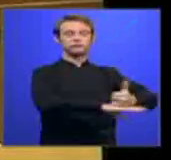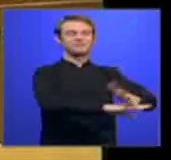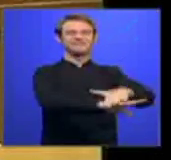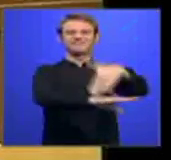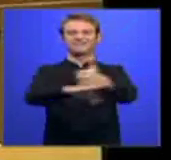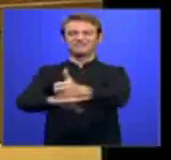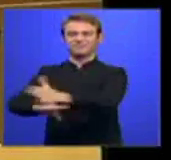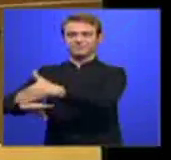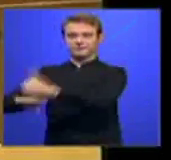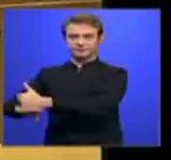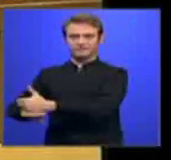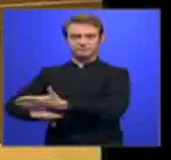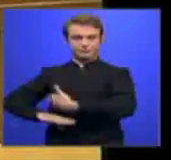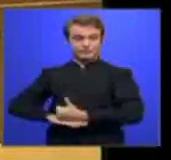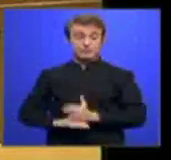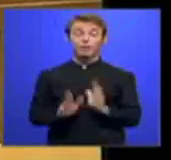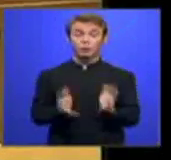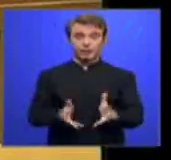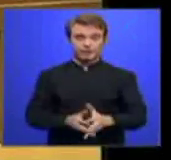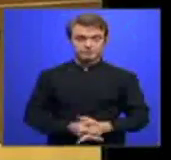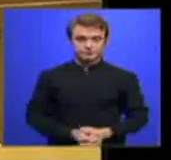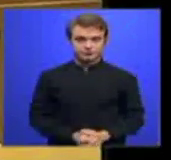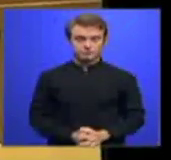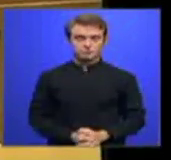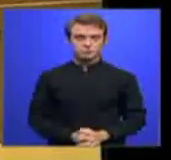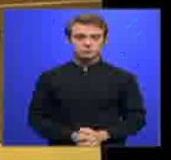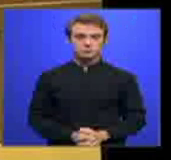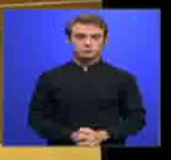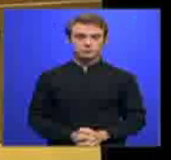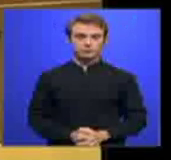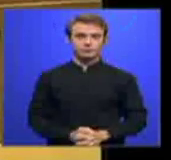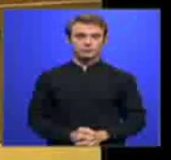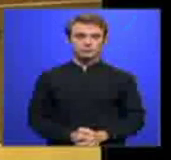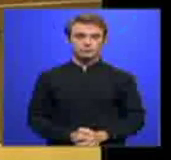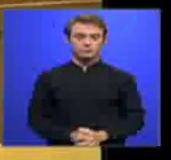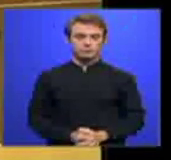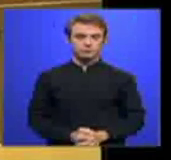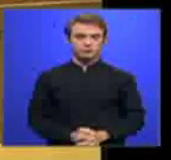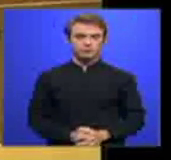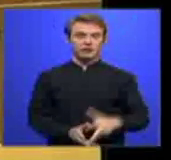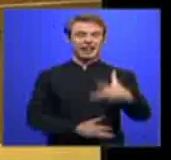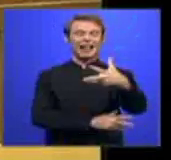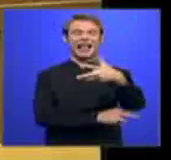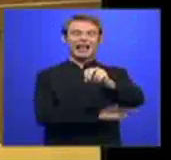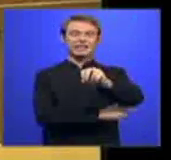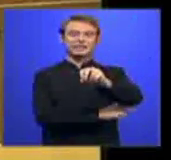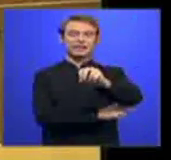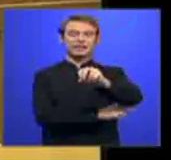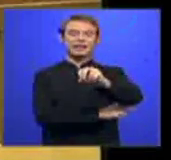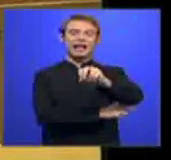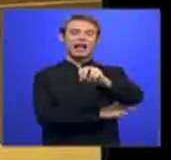We established an 100 million rand National Green